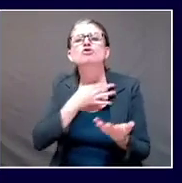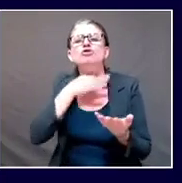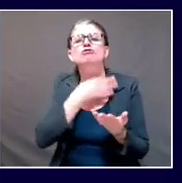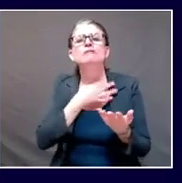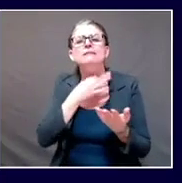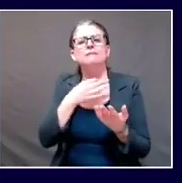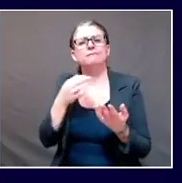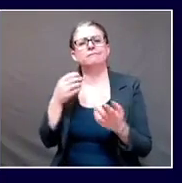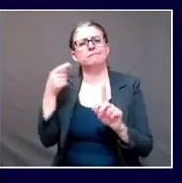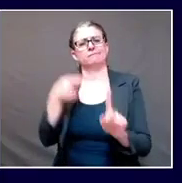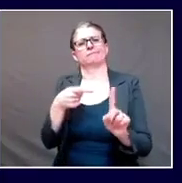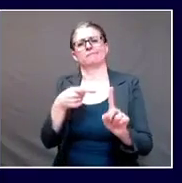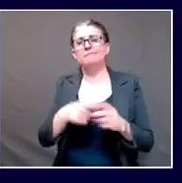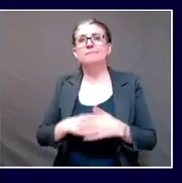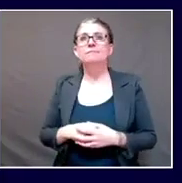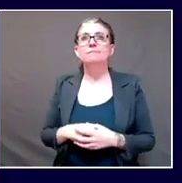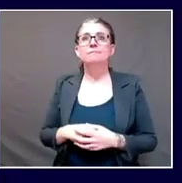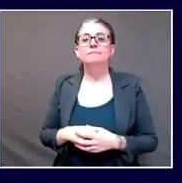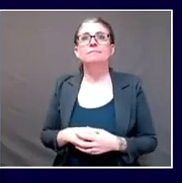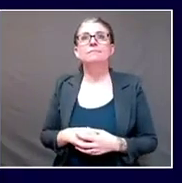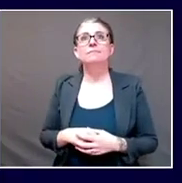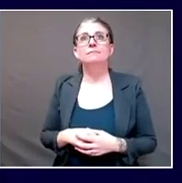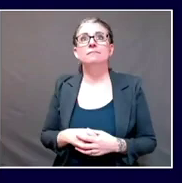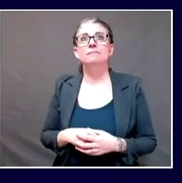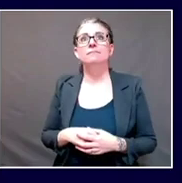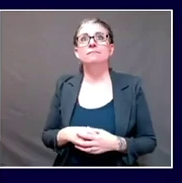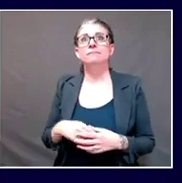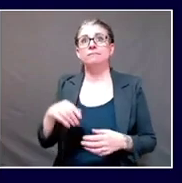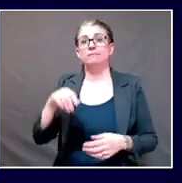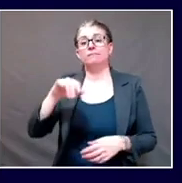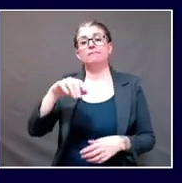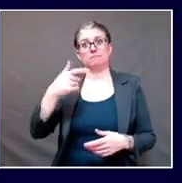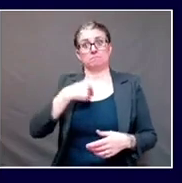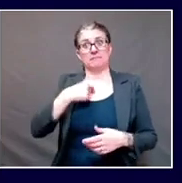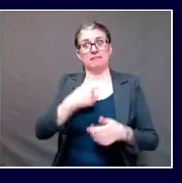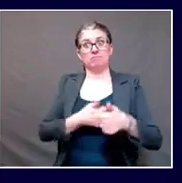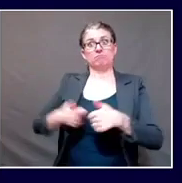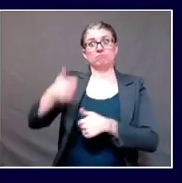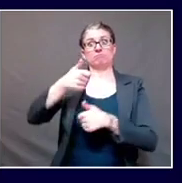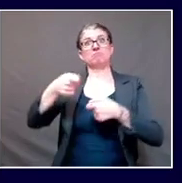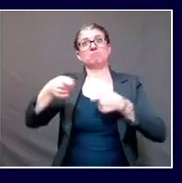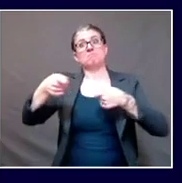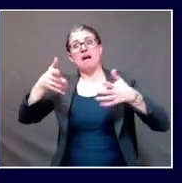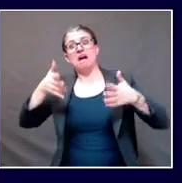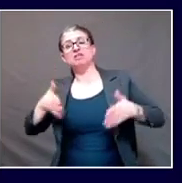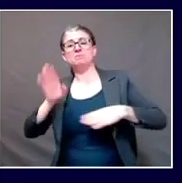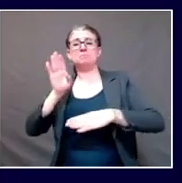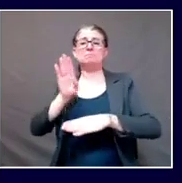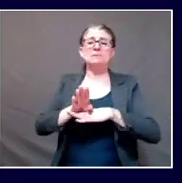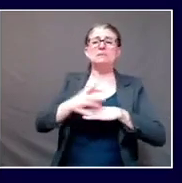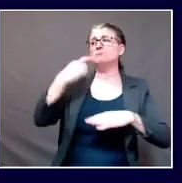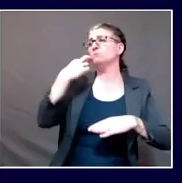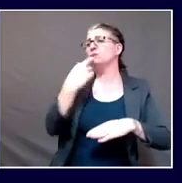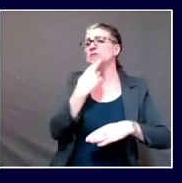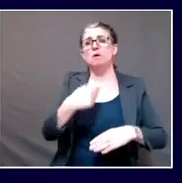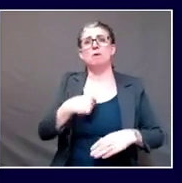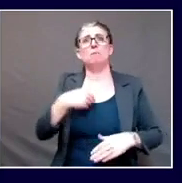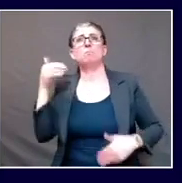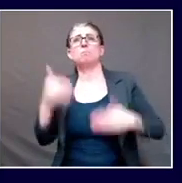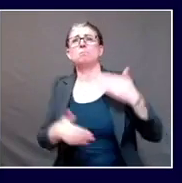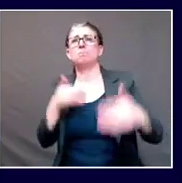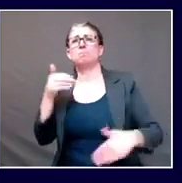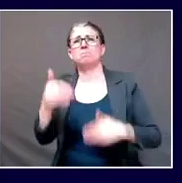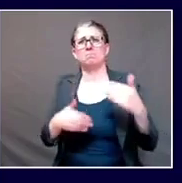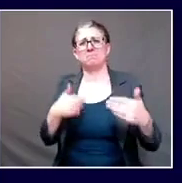facility, any kind of facility, it's a town office or a business or a private business, I would not want to take the risk, first of all. My